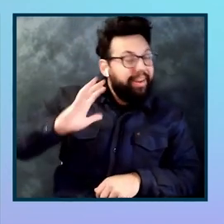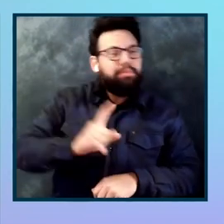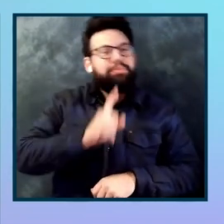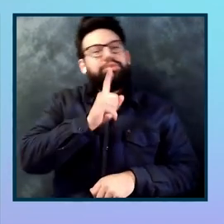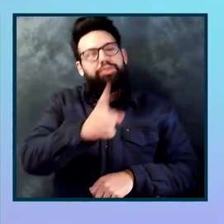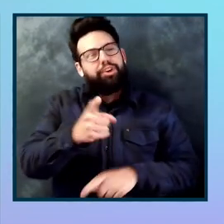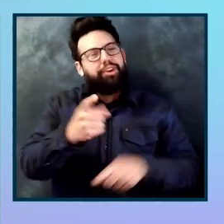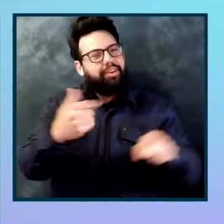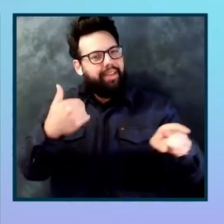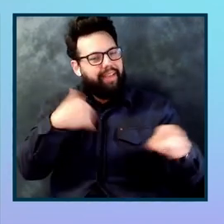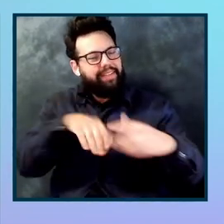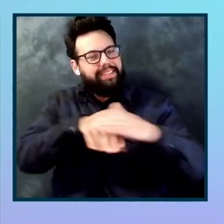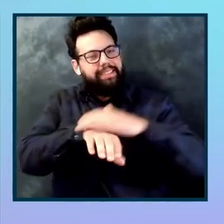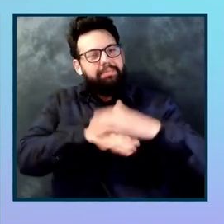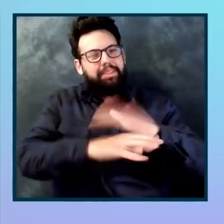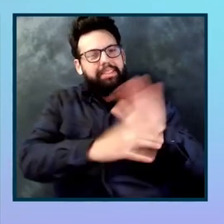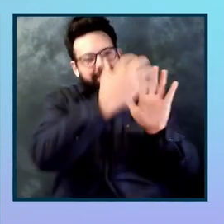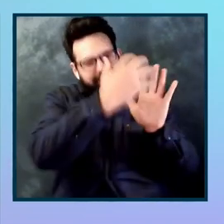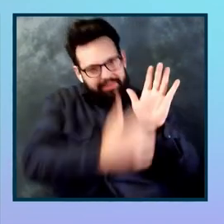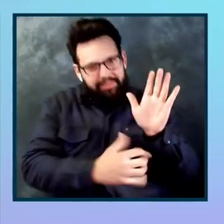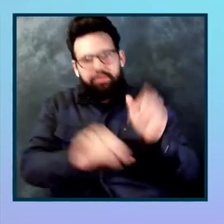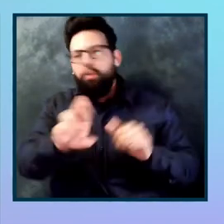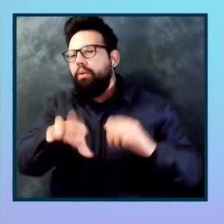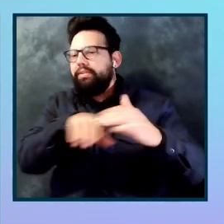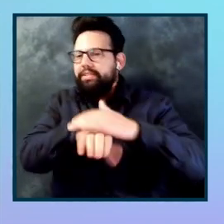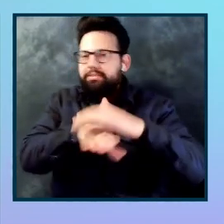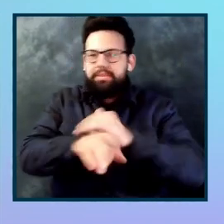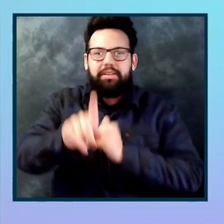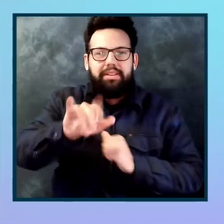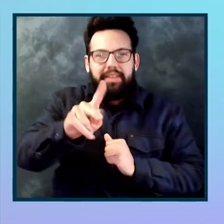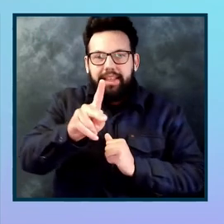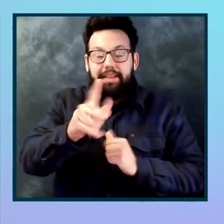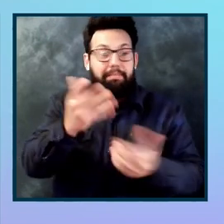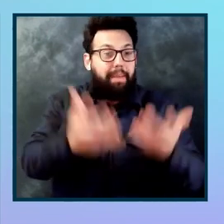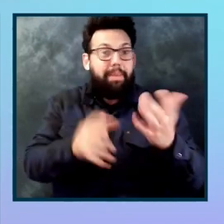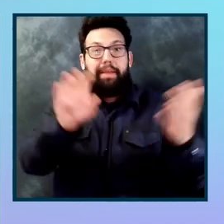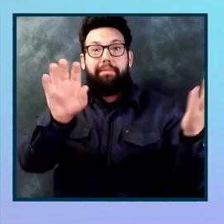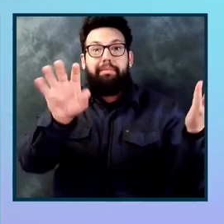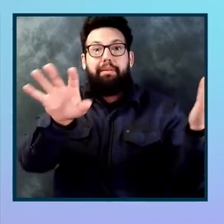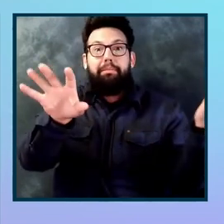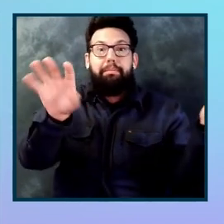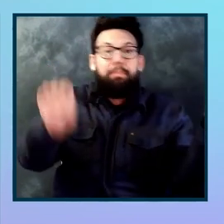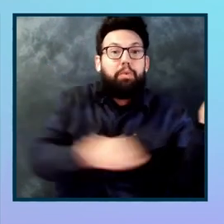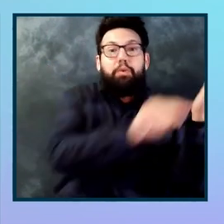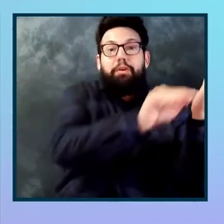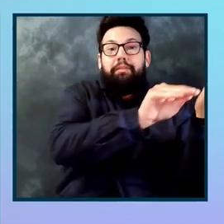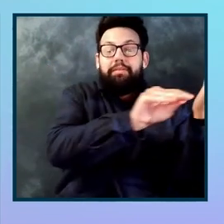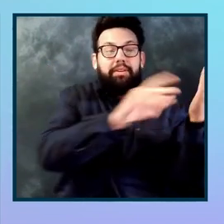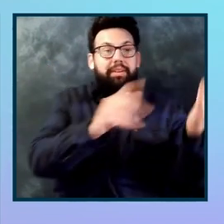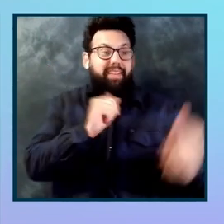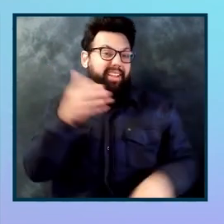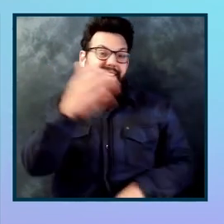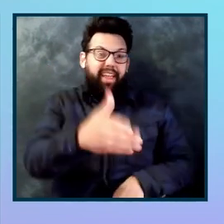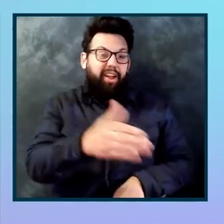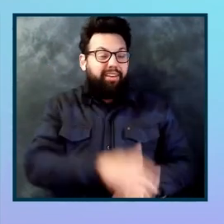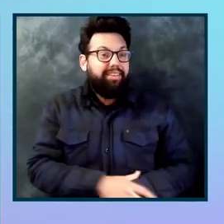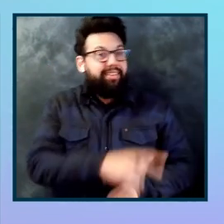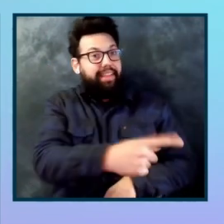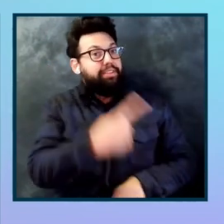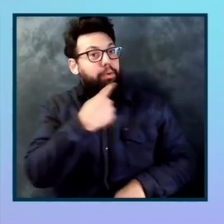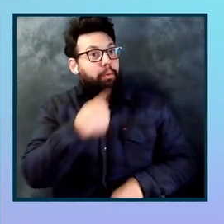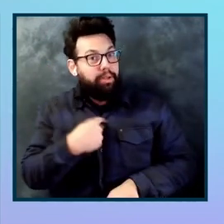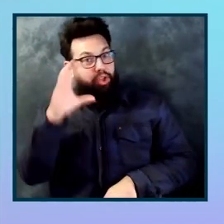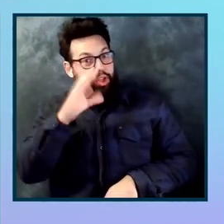page. It may have moved. I don't know what may have happened. All I do know is it isn't there now. And I'm being told to look for it there